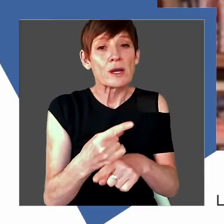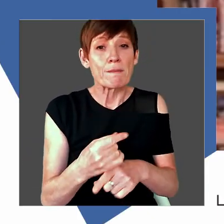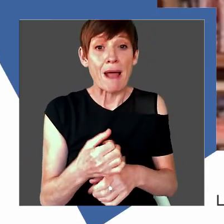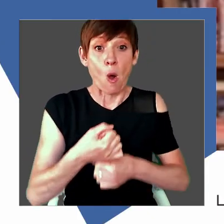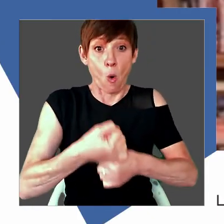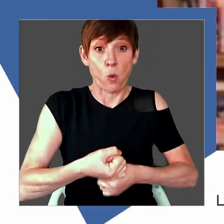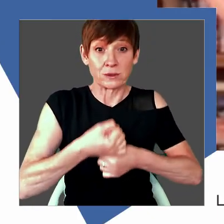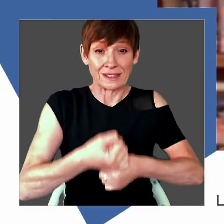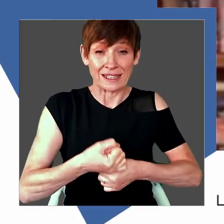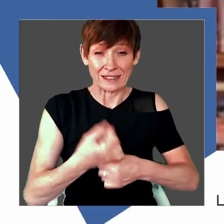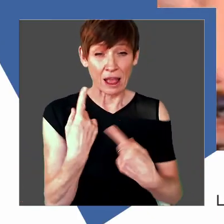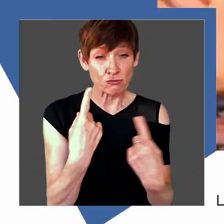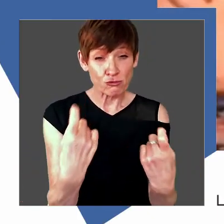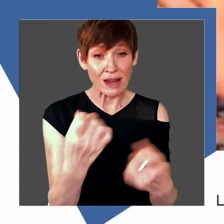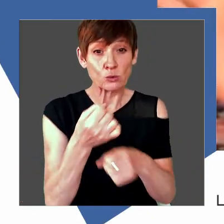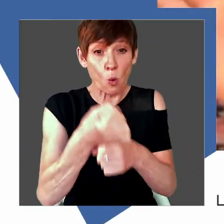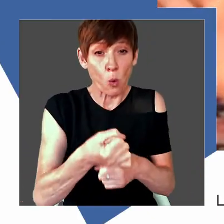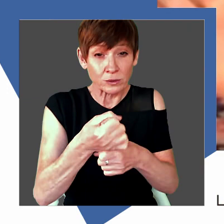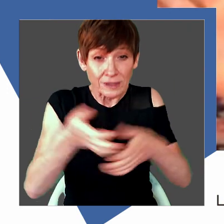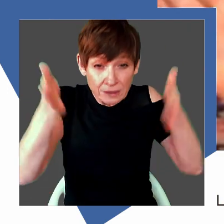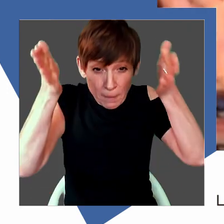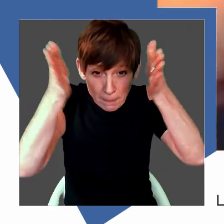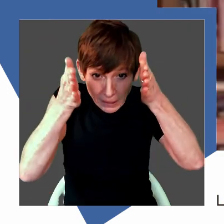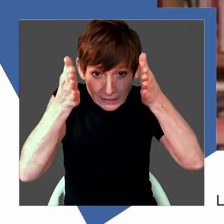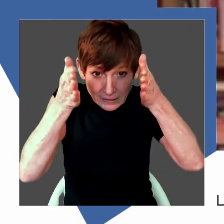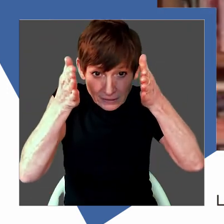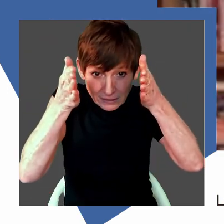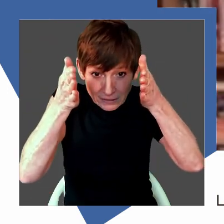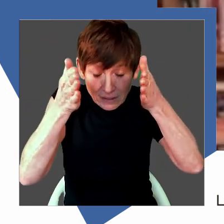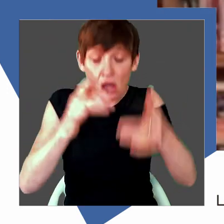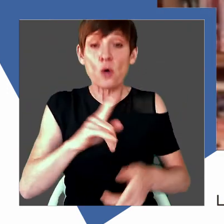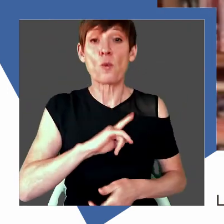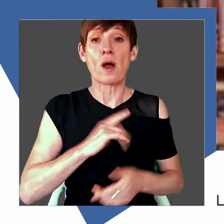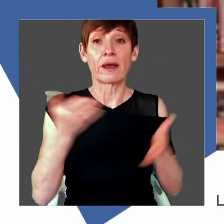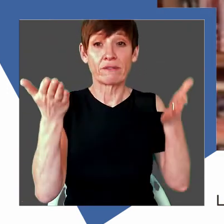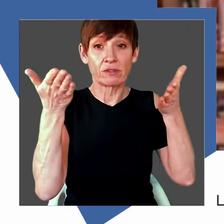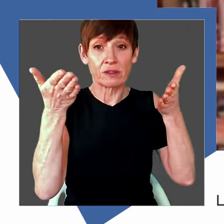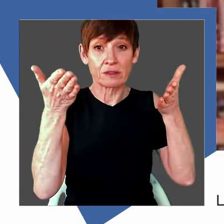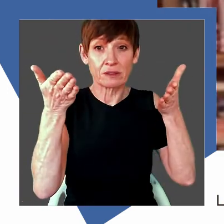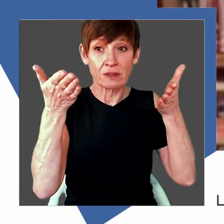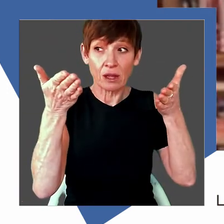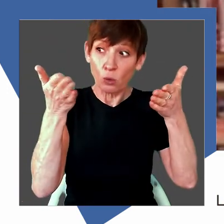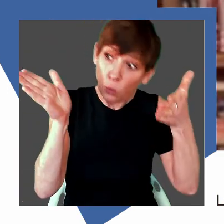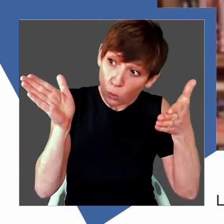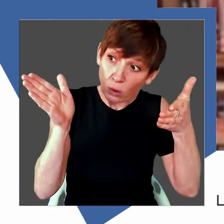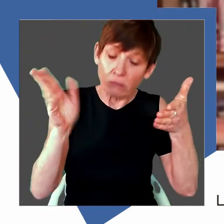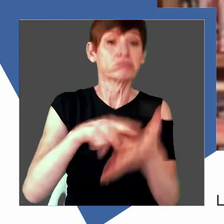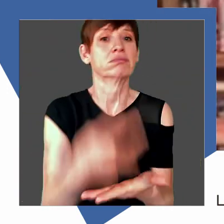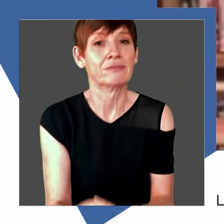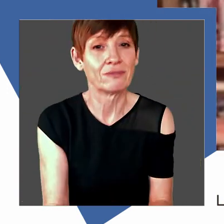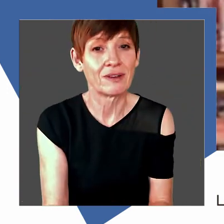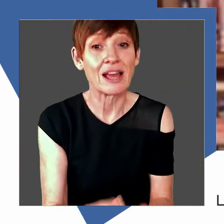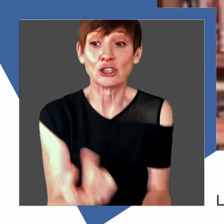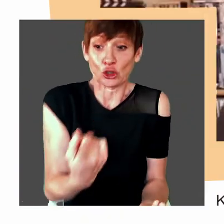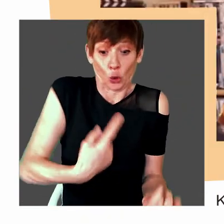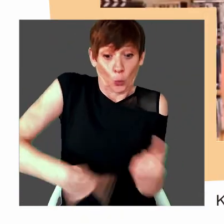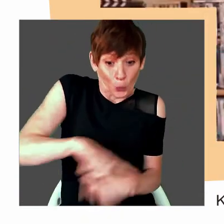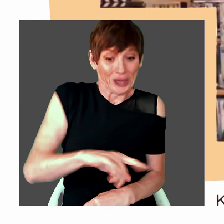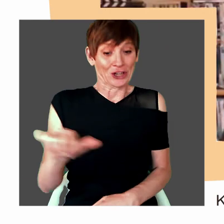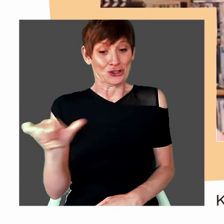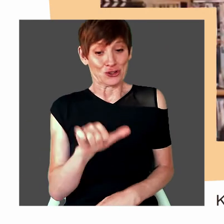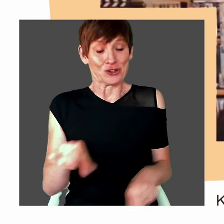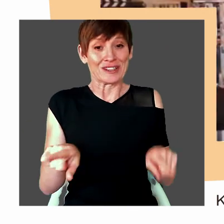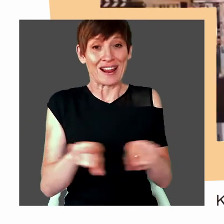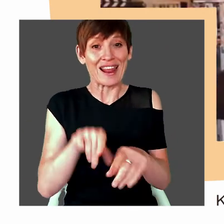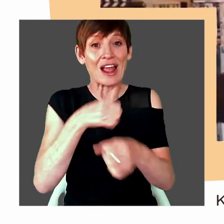them looking from the side. Because the second they look to the side, you know, they have an accident and fall over. And he's saying creatives should be like racehorses with blinkers on, because